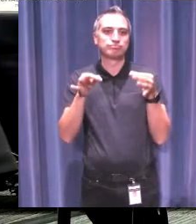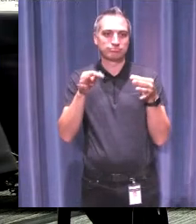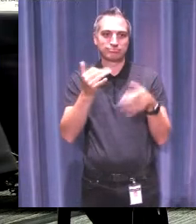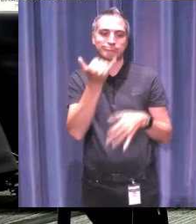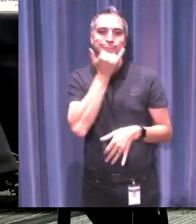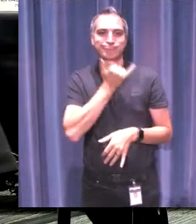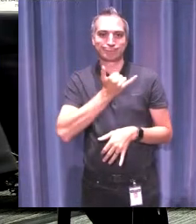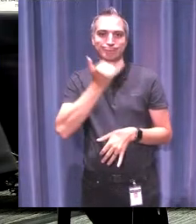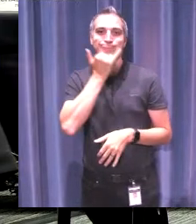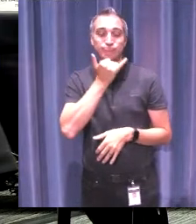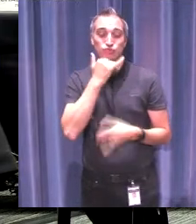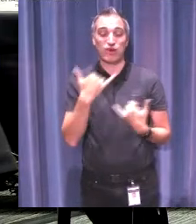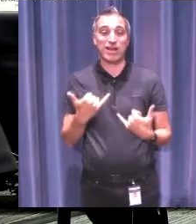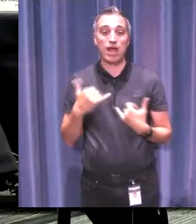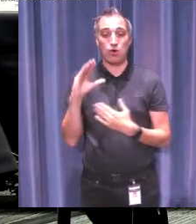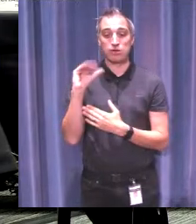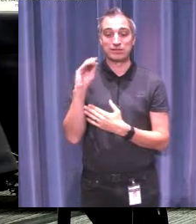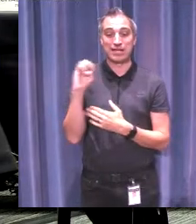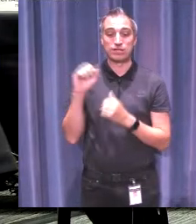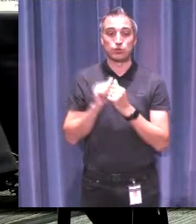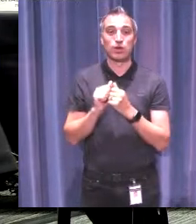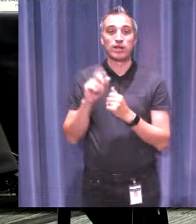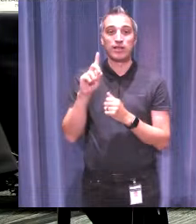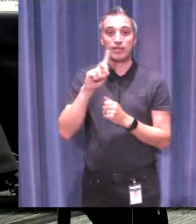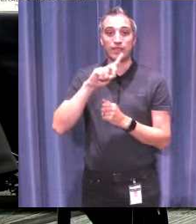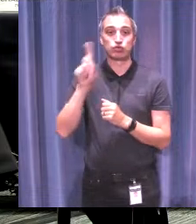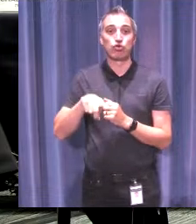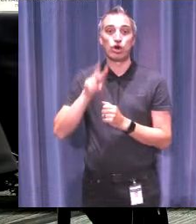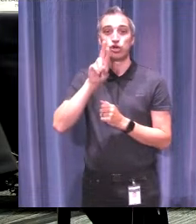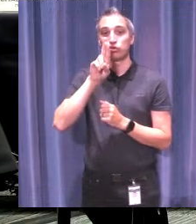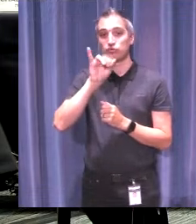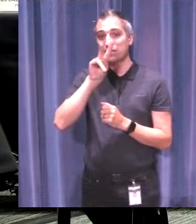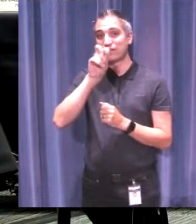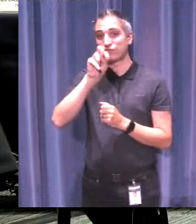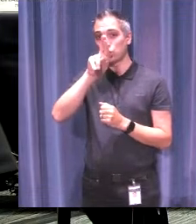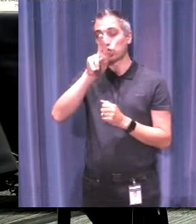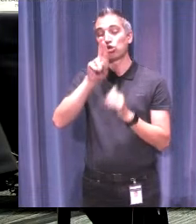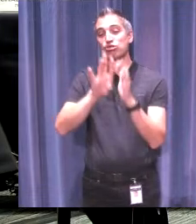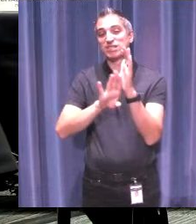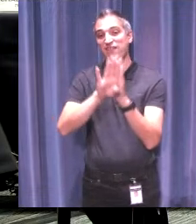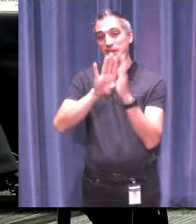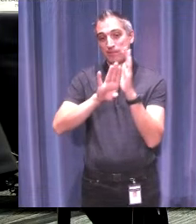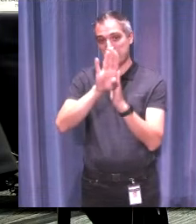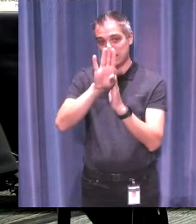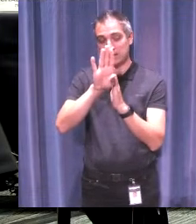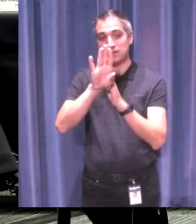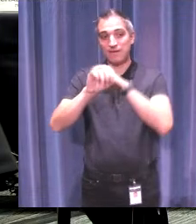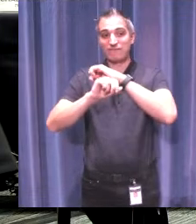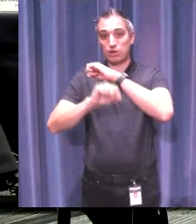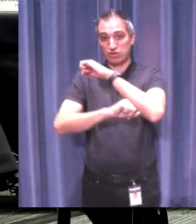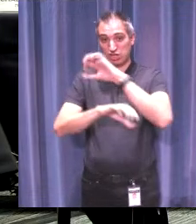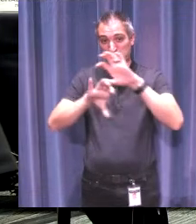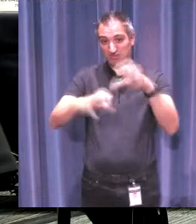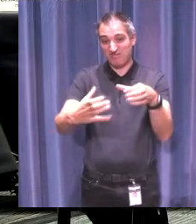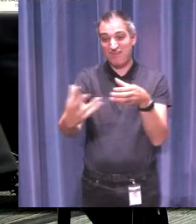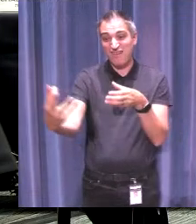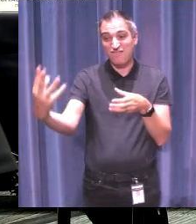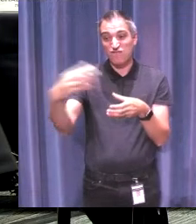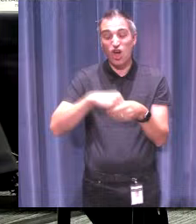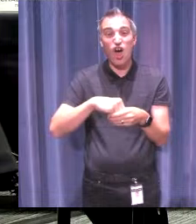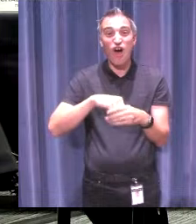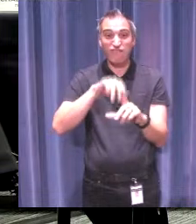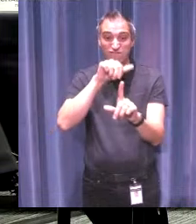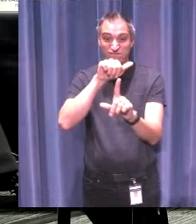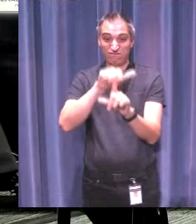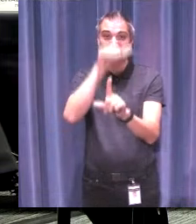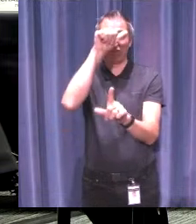there's a case undergoing with the Detroit River Development Foundation that involves a fraud down there